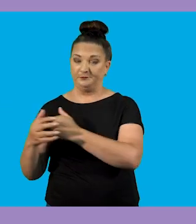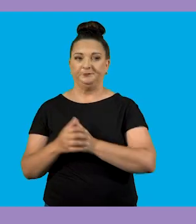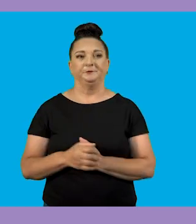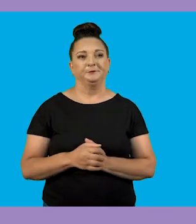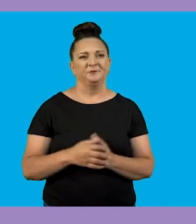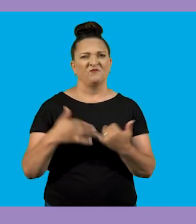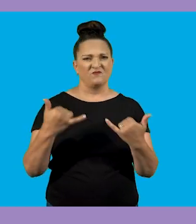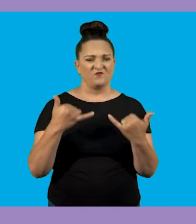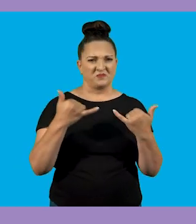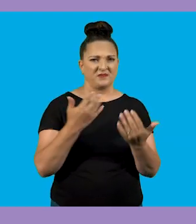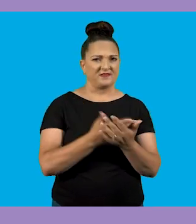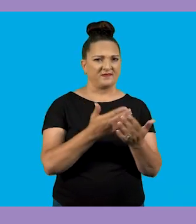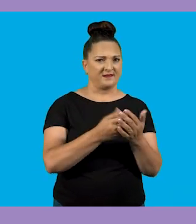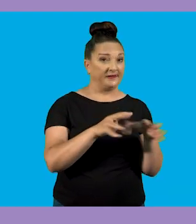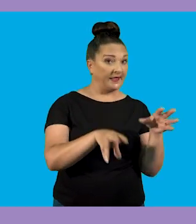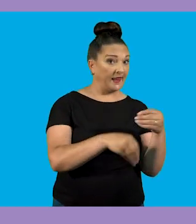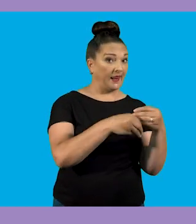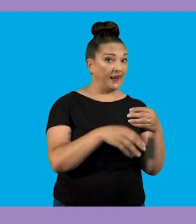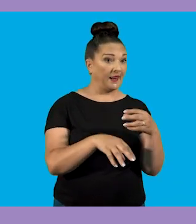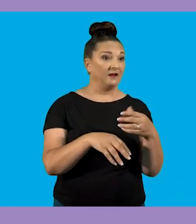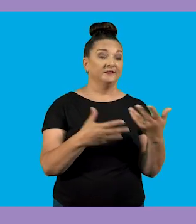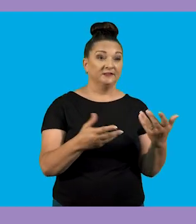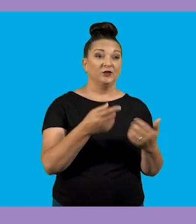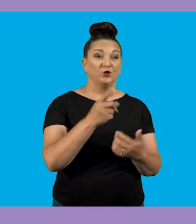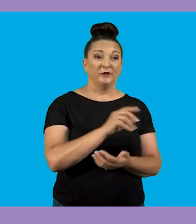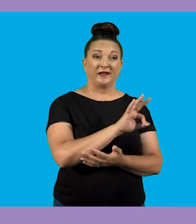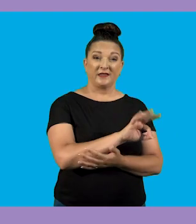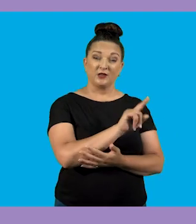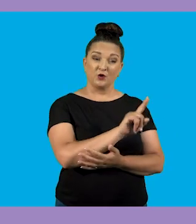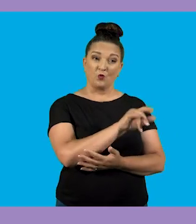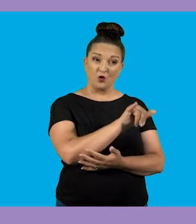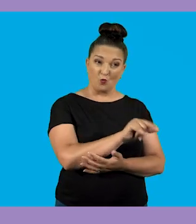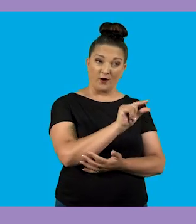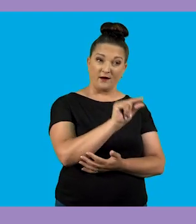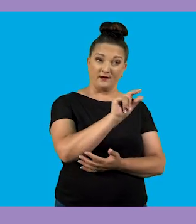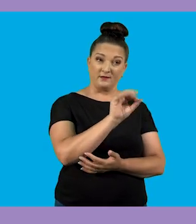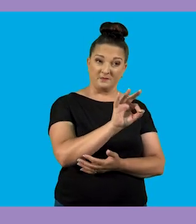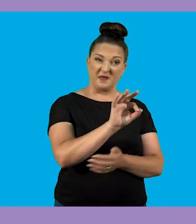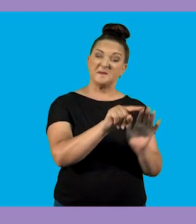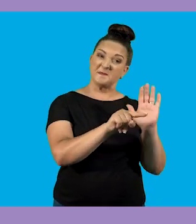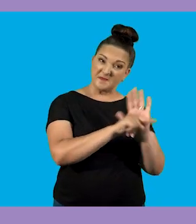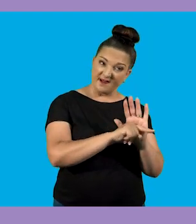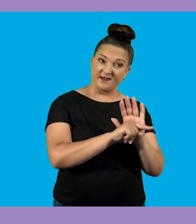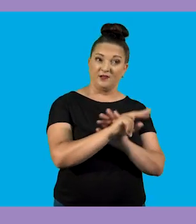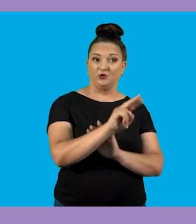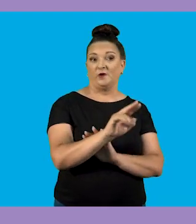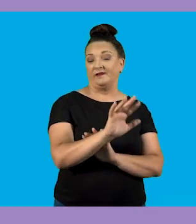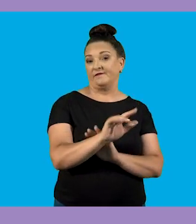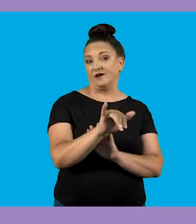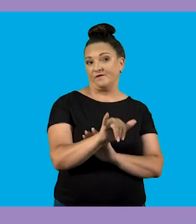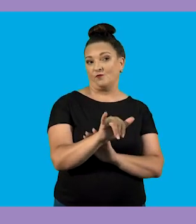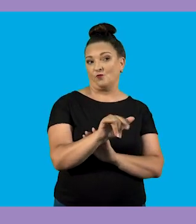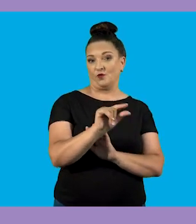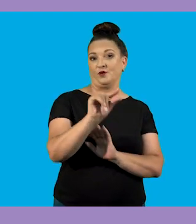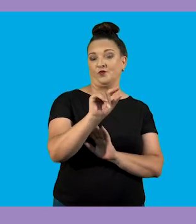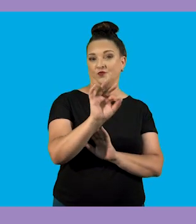So if we are going to add our like terms here, that is 31y cubed minus 25y cubed, that gives